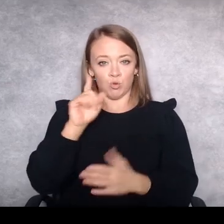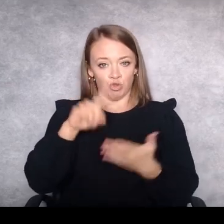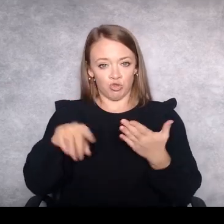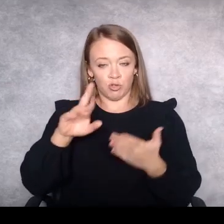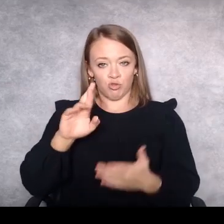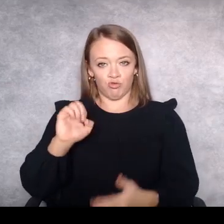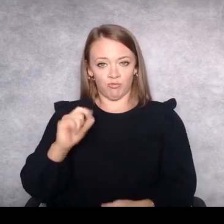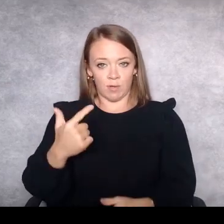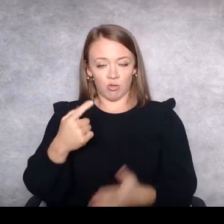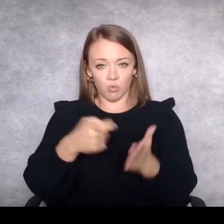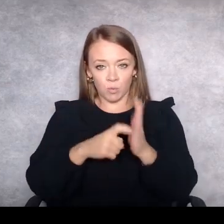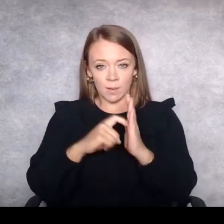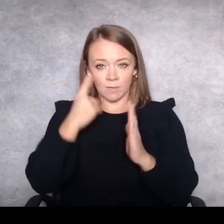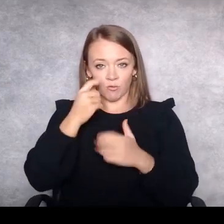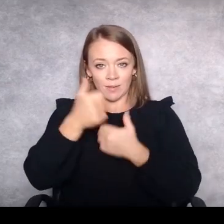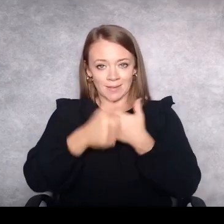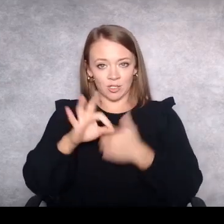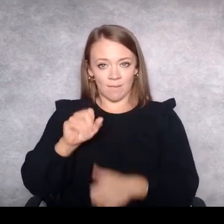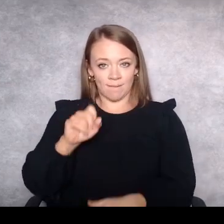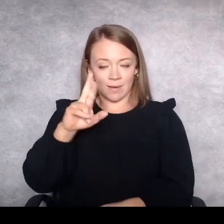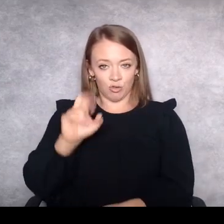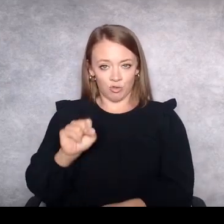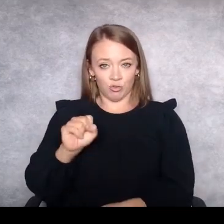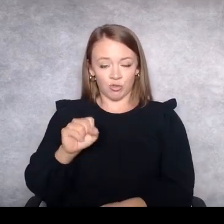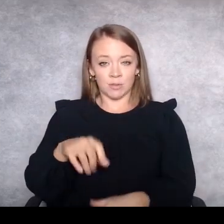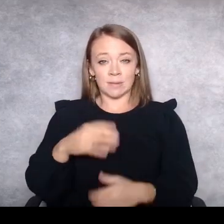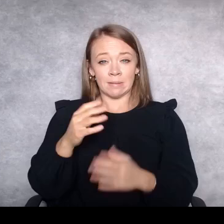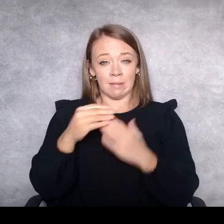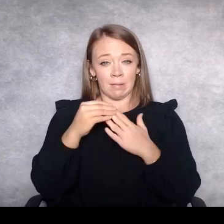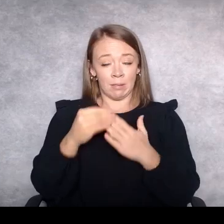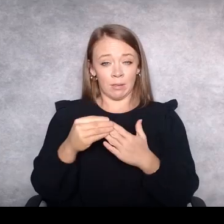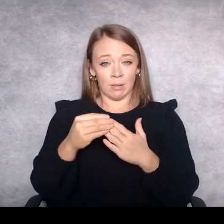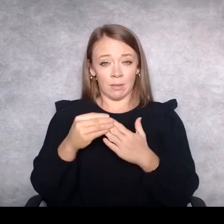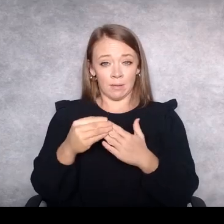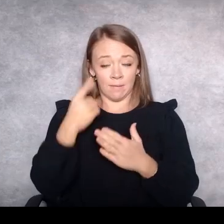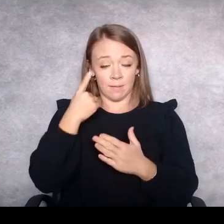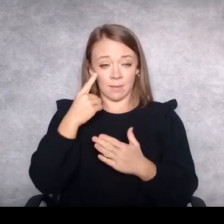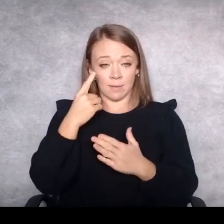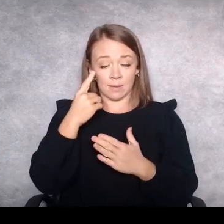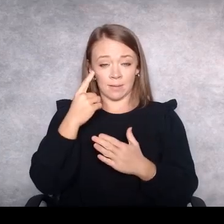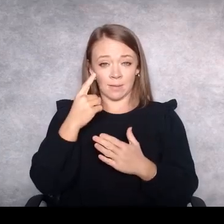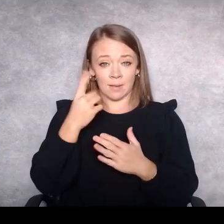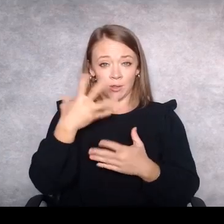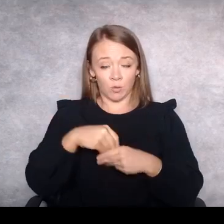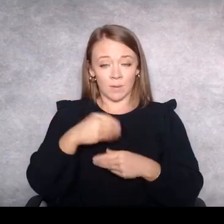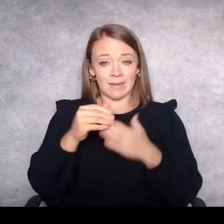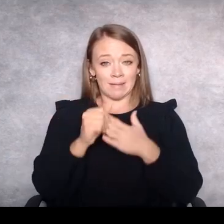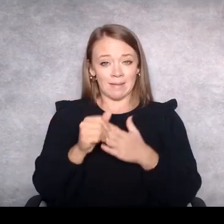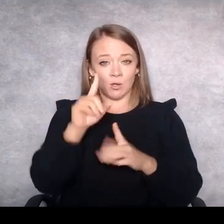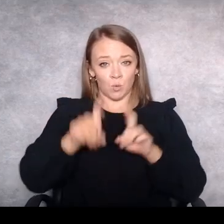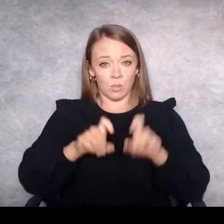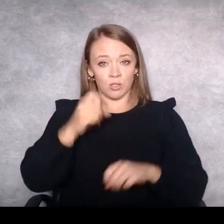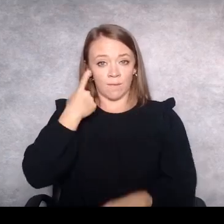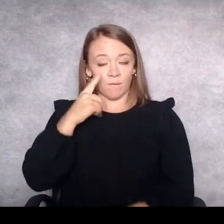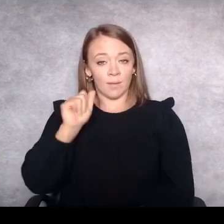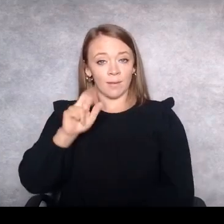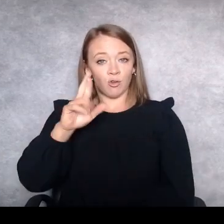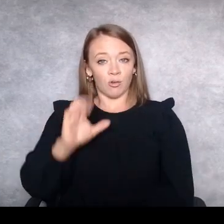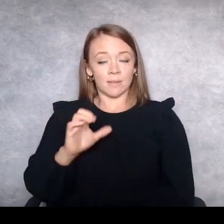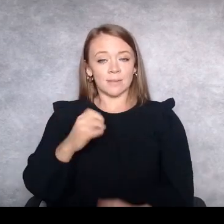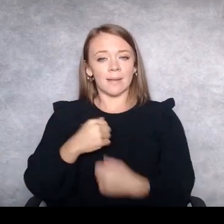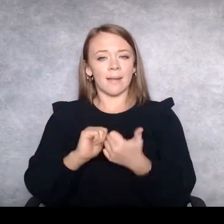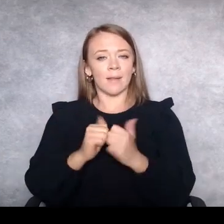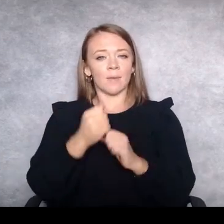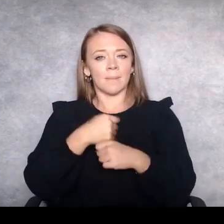regulatory requirements for each factor, along with guiding questions for the ARC in considering each factor, and how